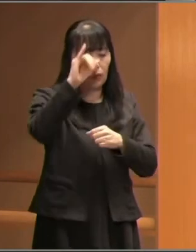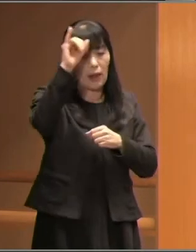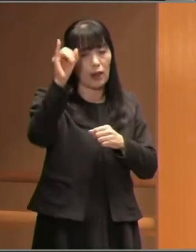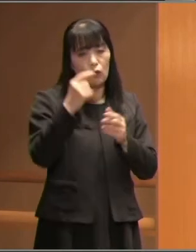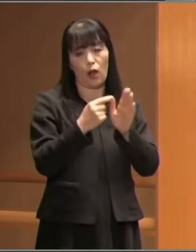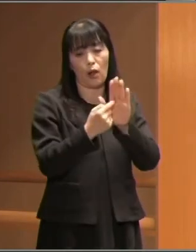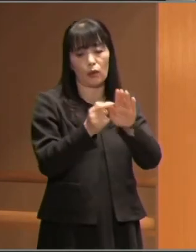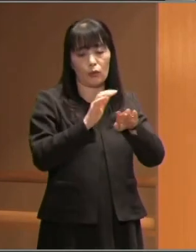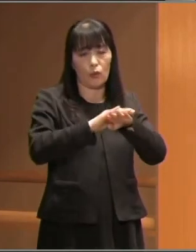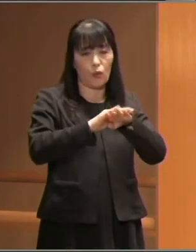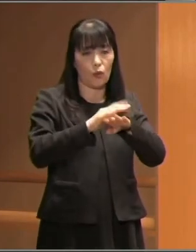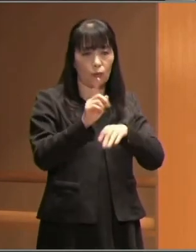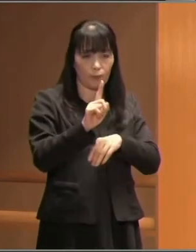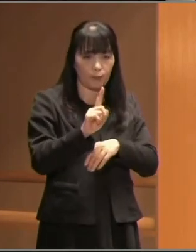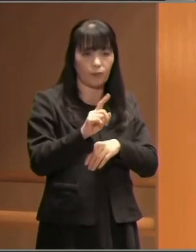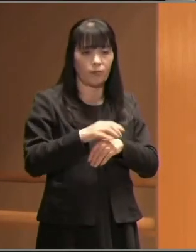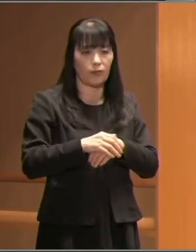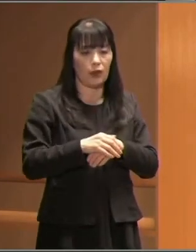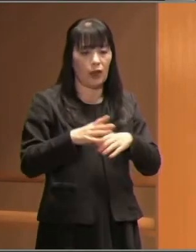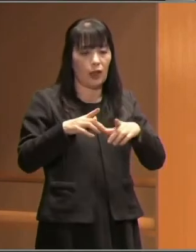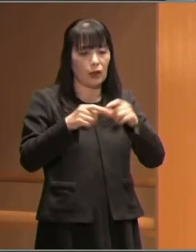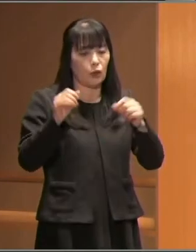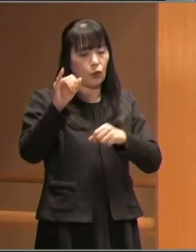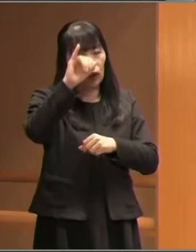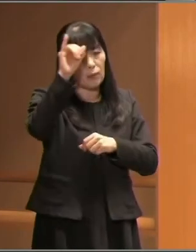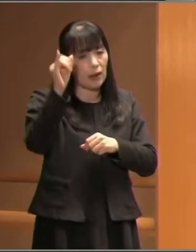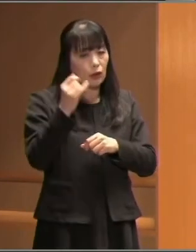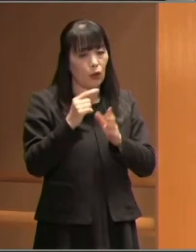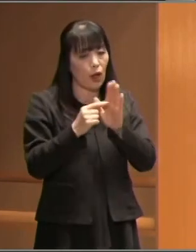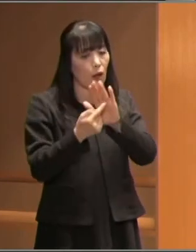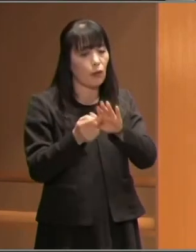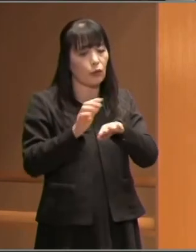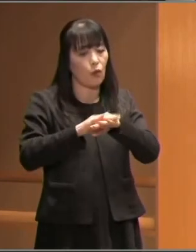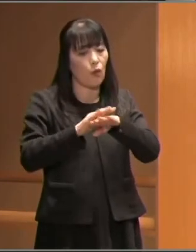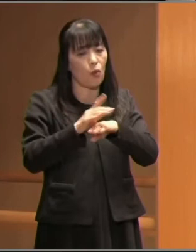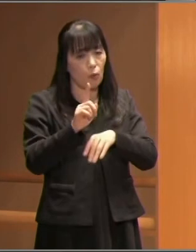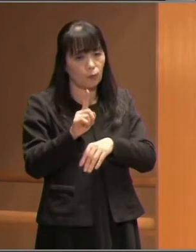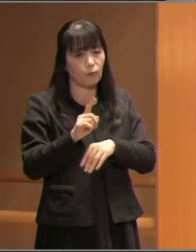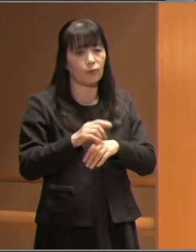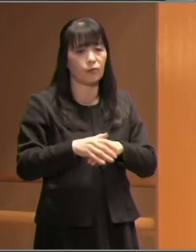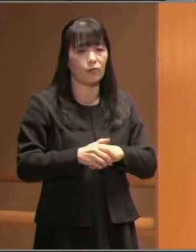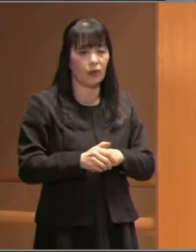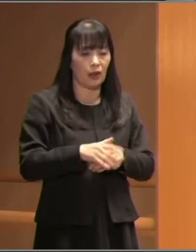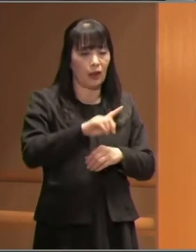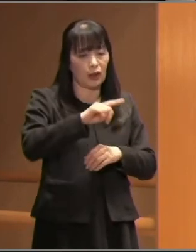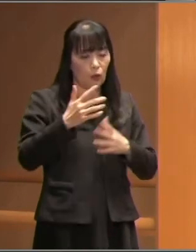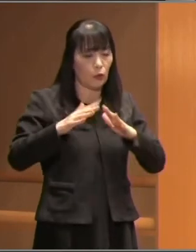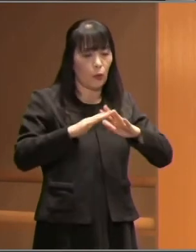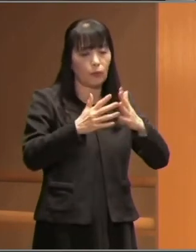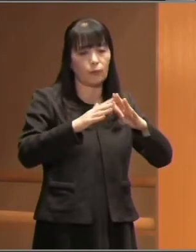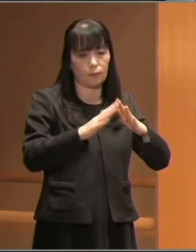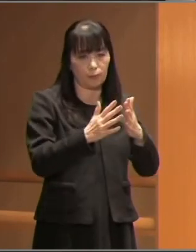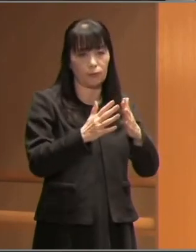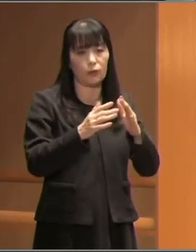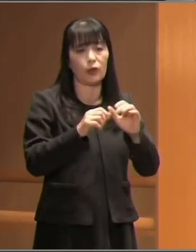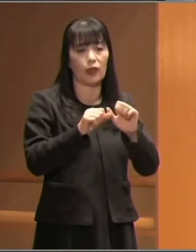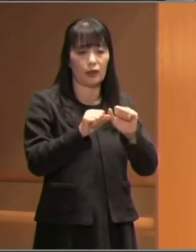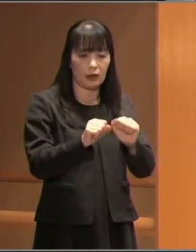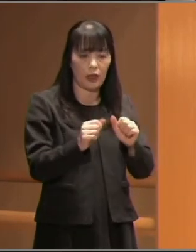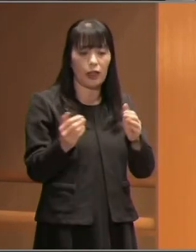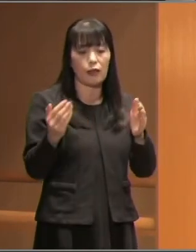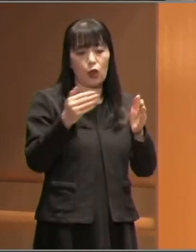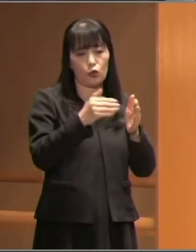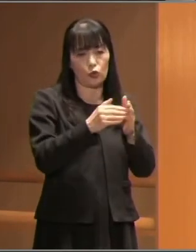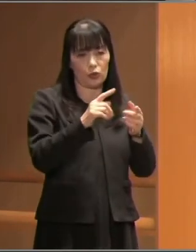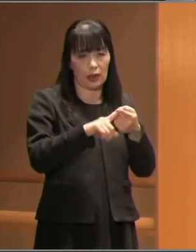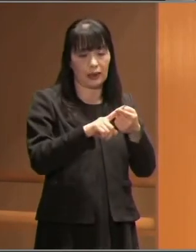to describe the image of wood or image of Japan. And we had done various discussions